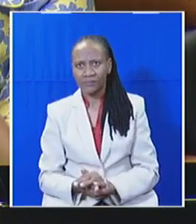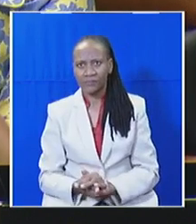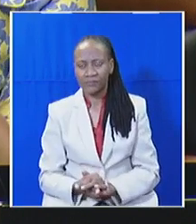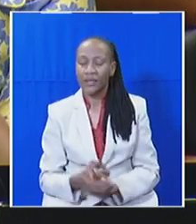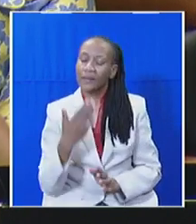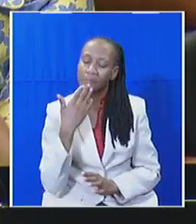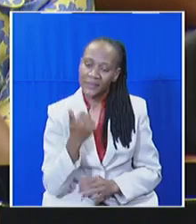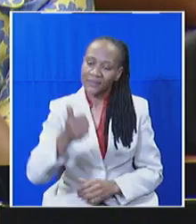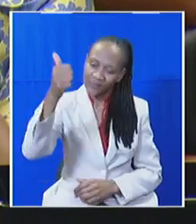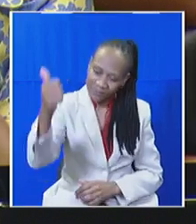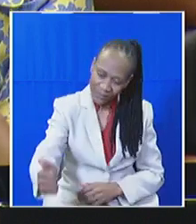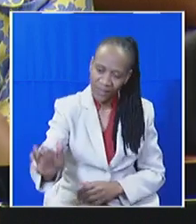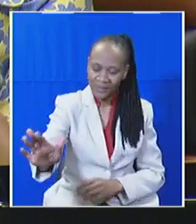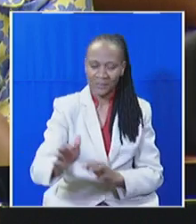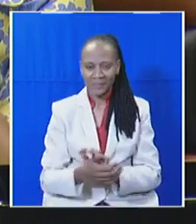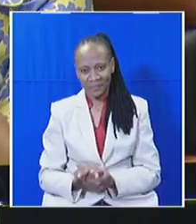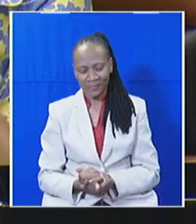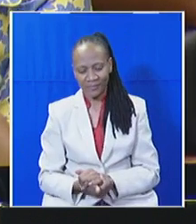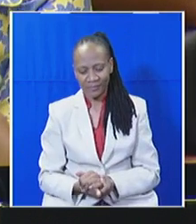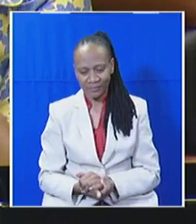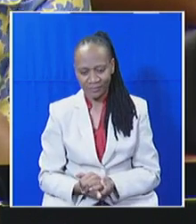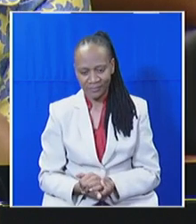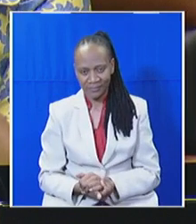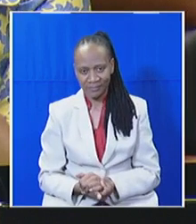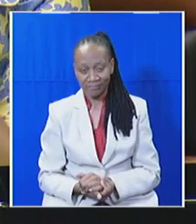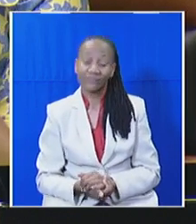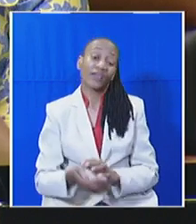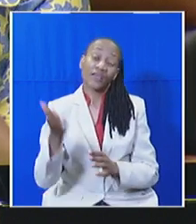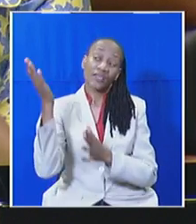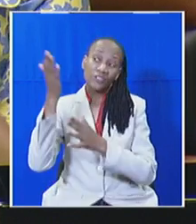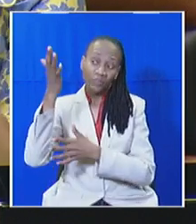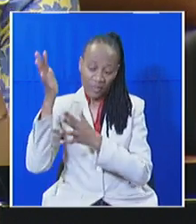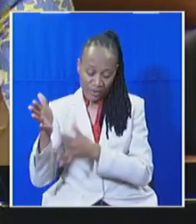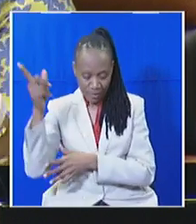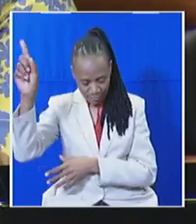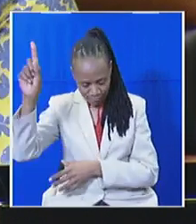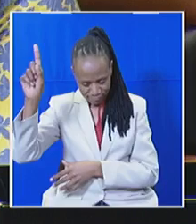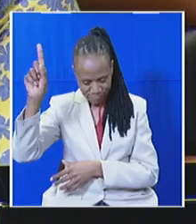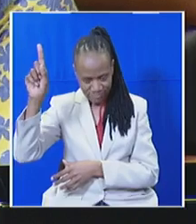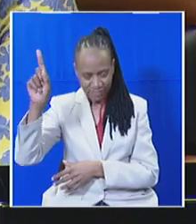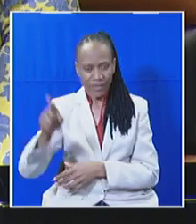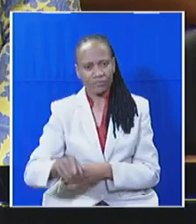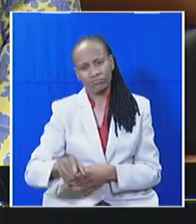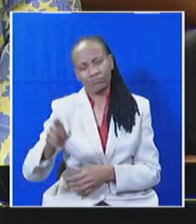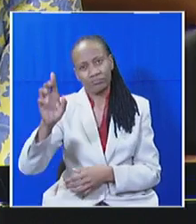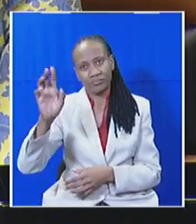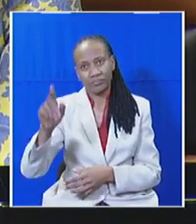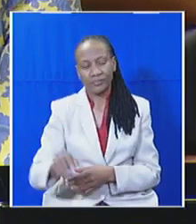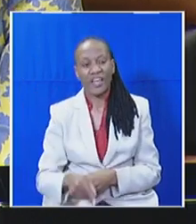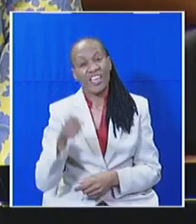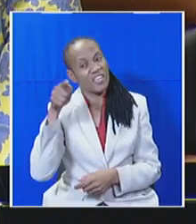Can you please take your seat? Madam Speaker, he must withdraw because he voted with the ruling